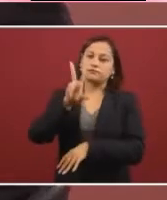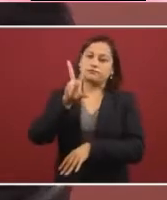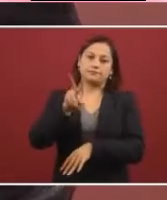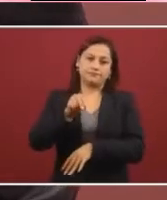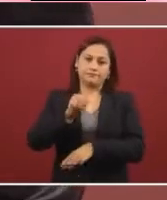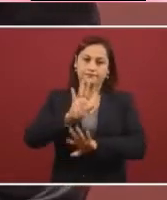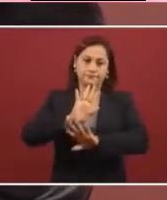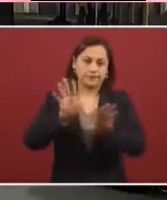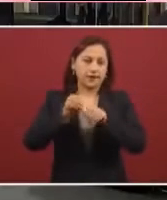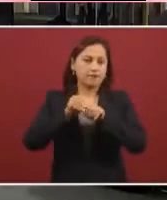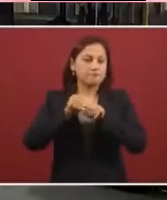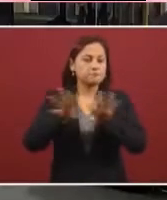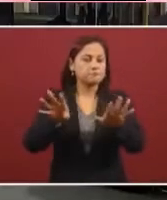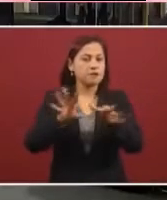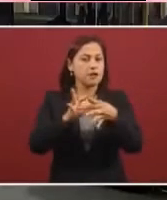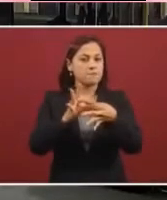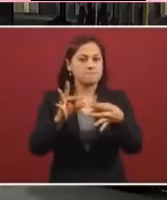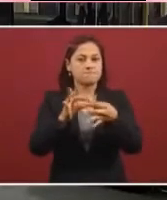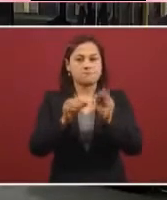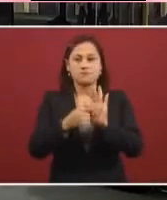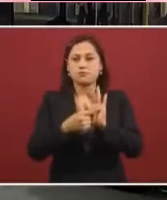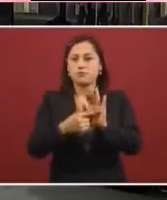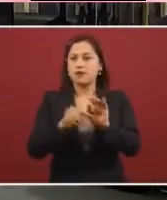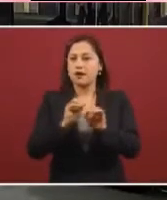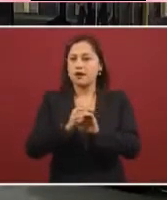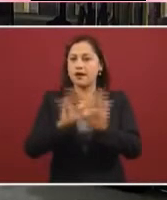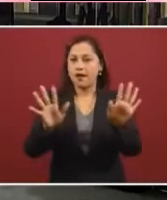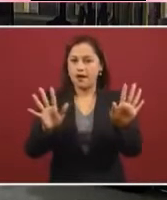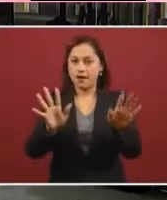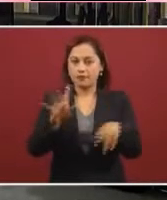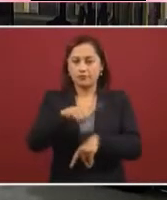that have been presented. And then